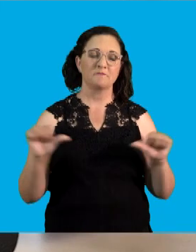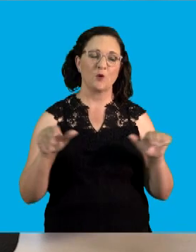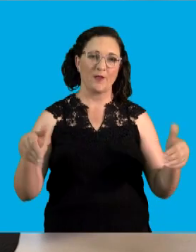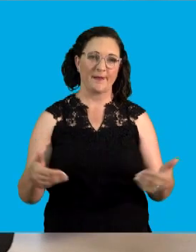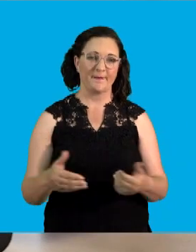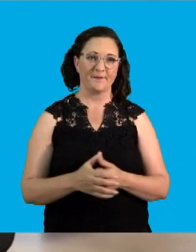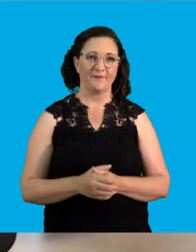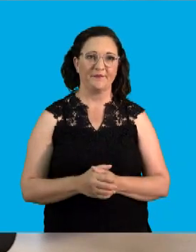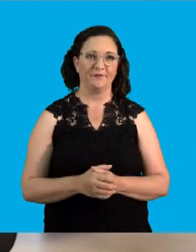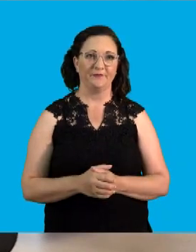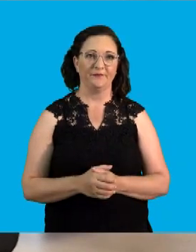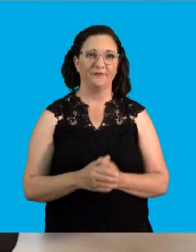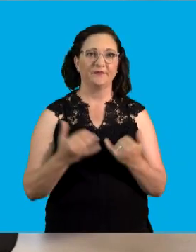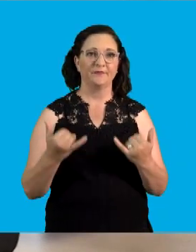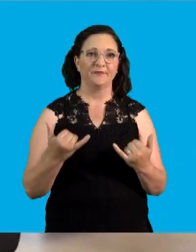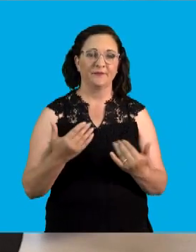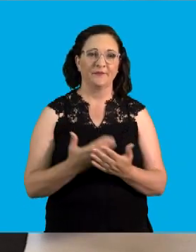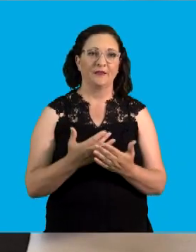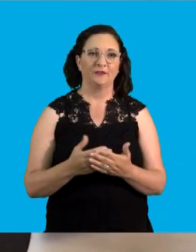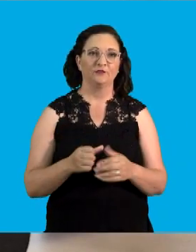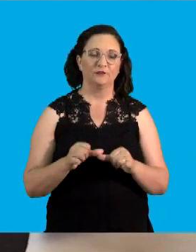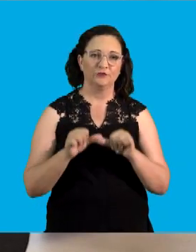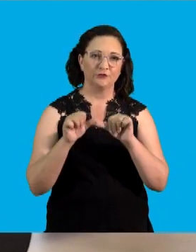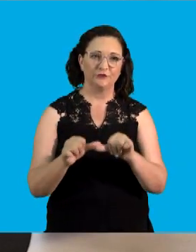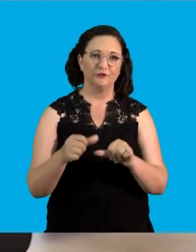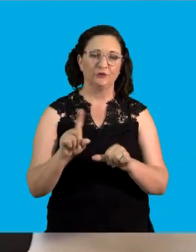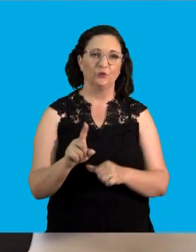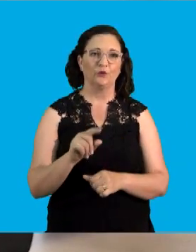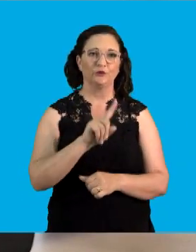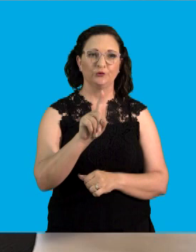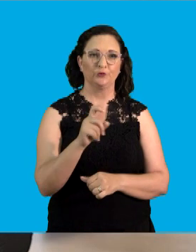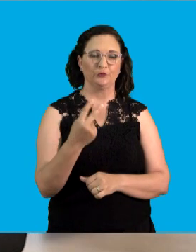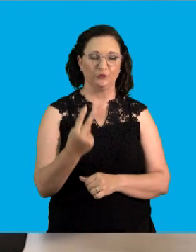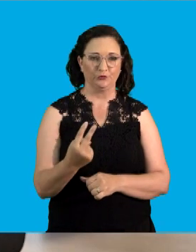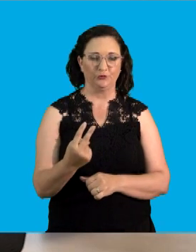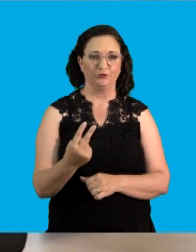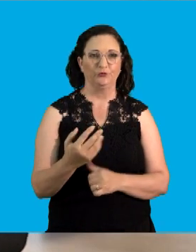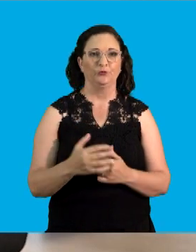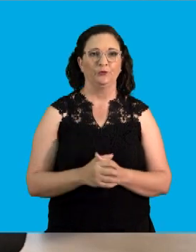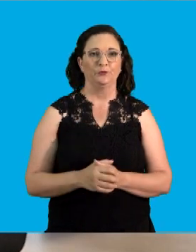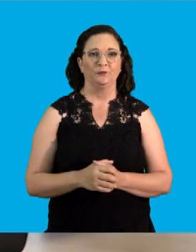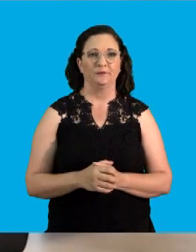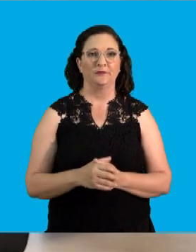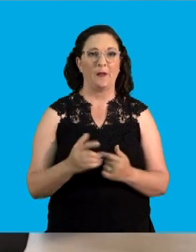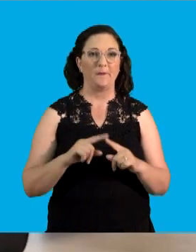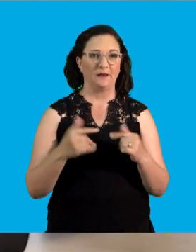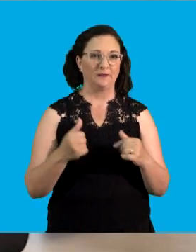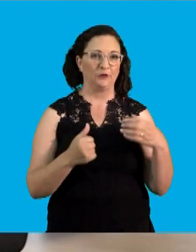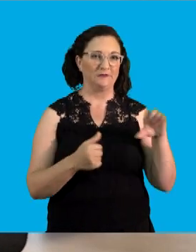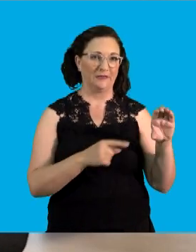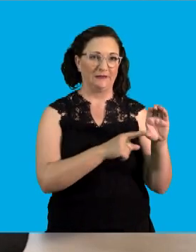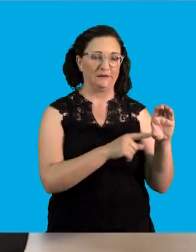welcome back from an ad break. We will now continue with our question 2, which is in our section B. Don't forget, section